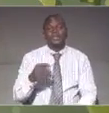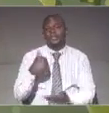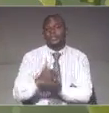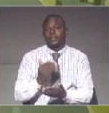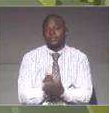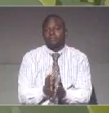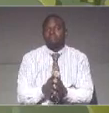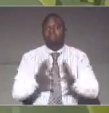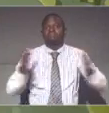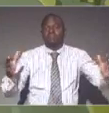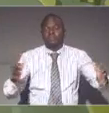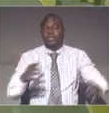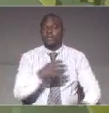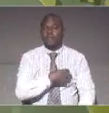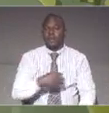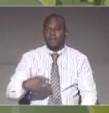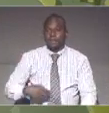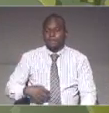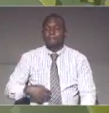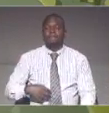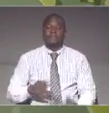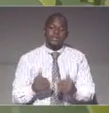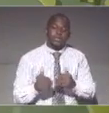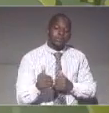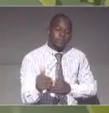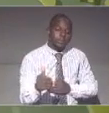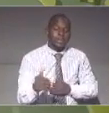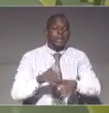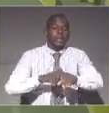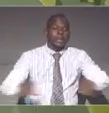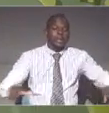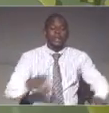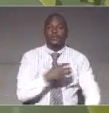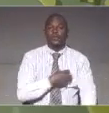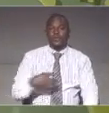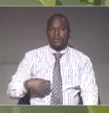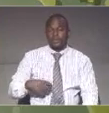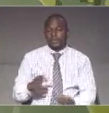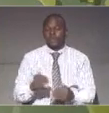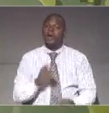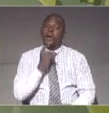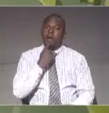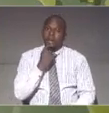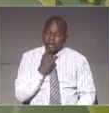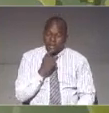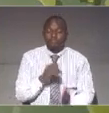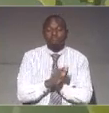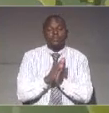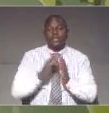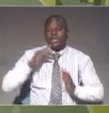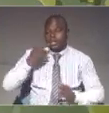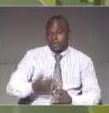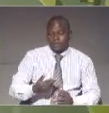expanding the barracks beyond the Army's land boundaries. From Moroto, Philip Aguta reports that